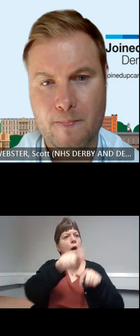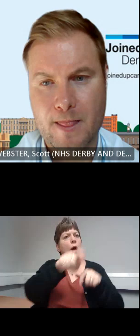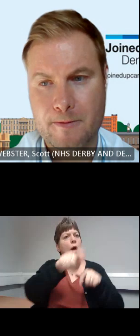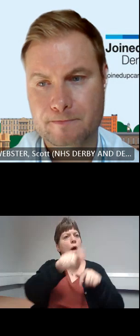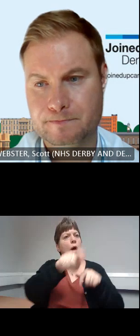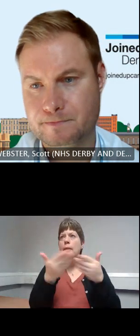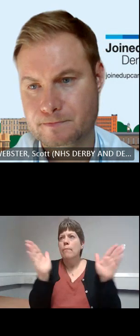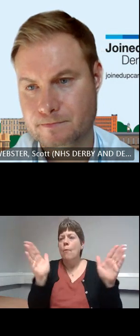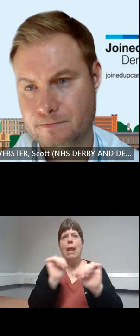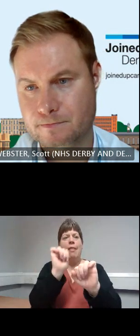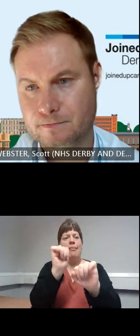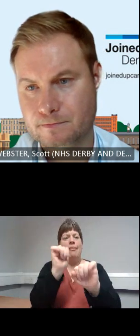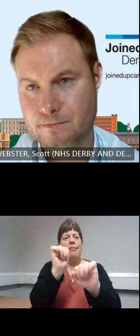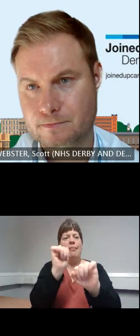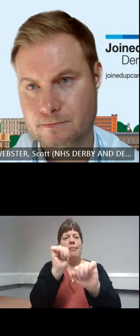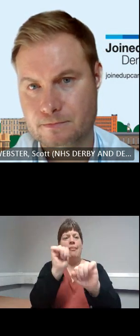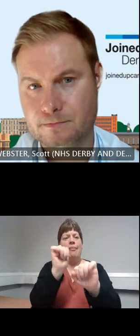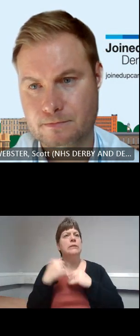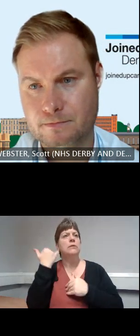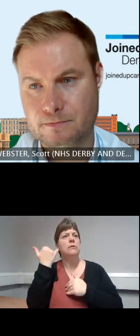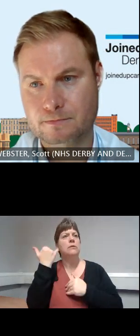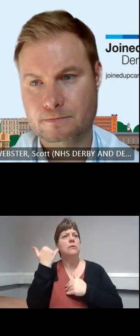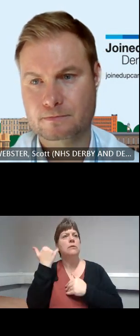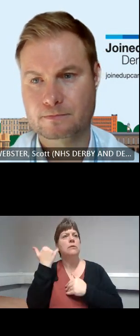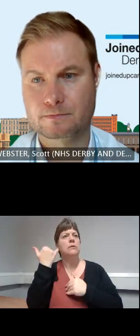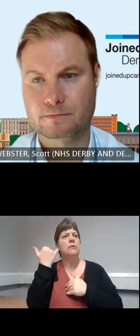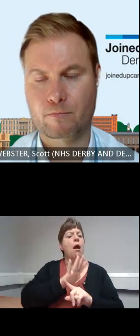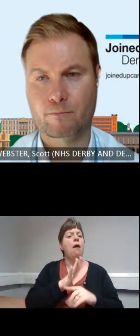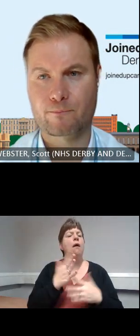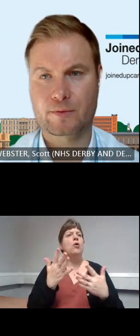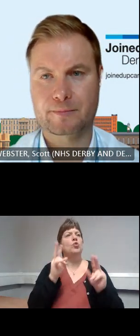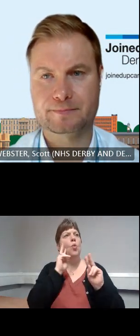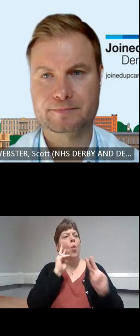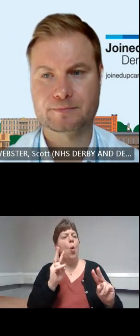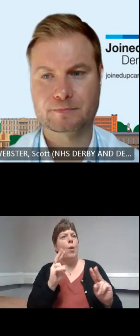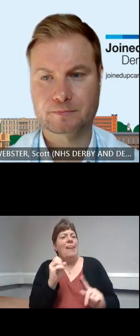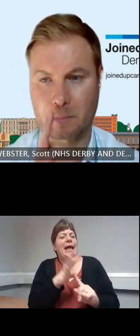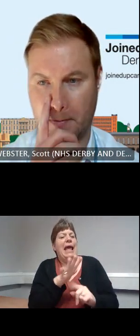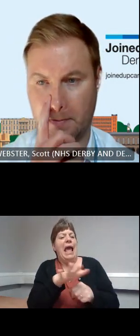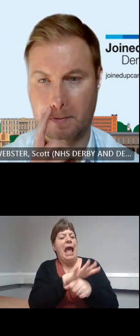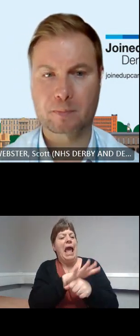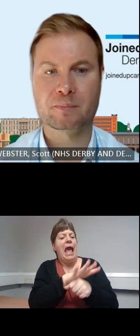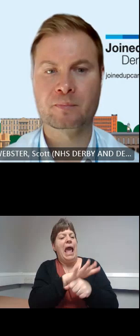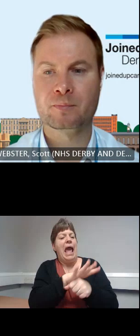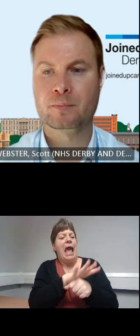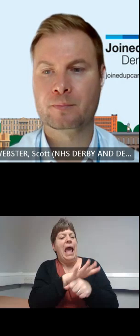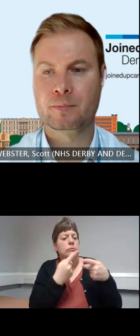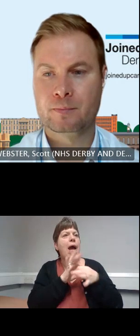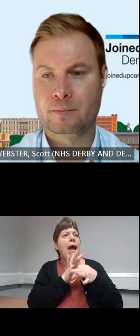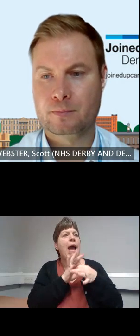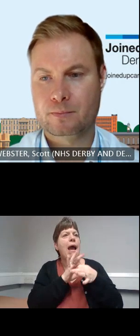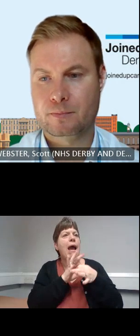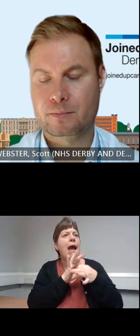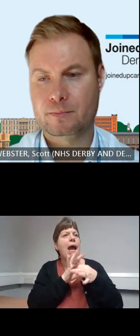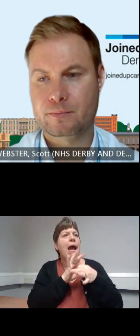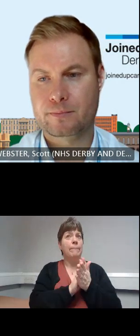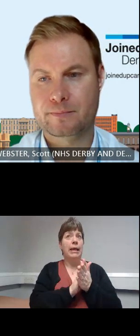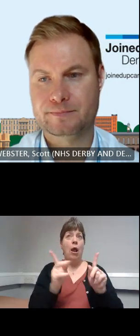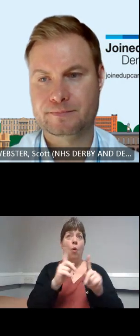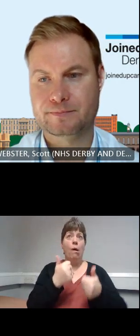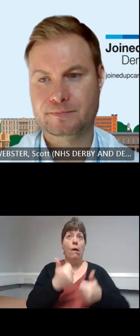and carers across Derby and Derbyshire to look at these key areas of the engagement, which is about what